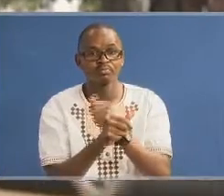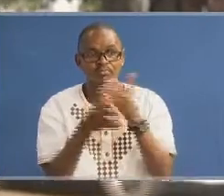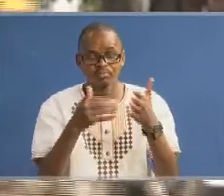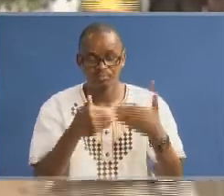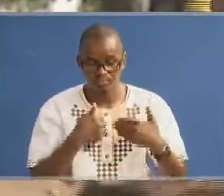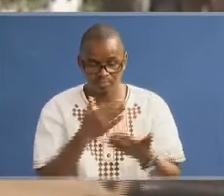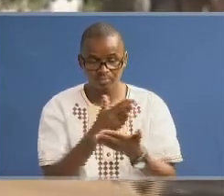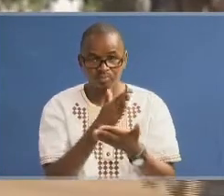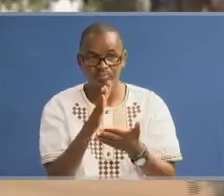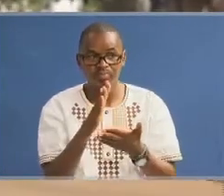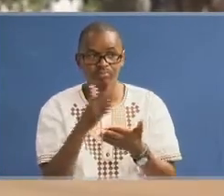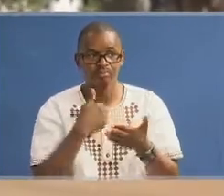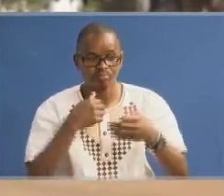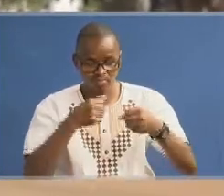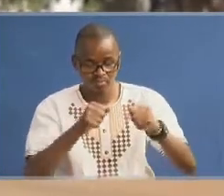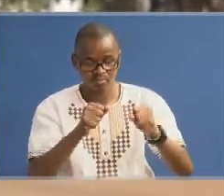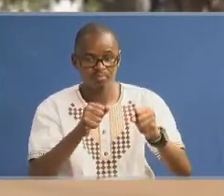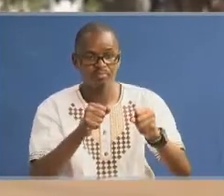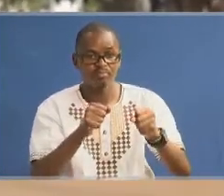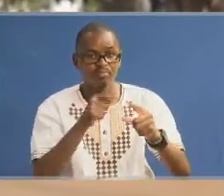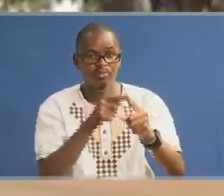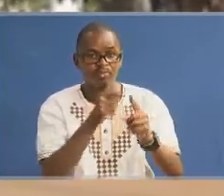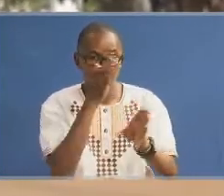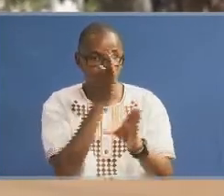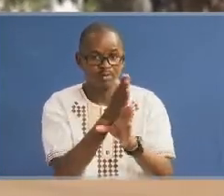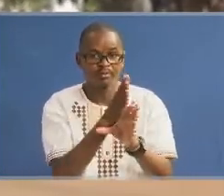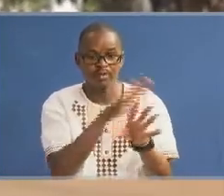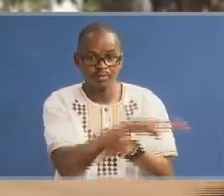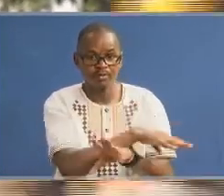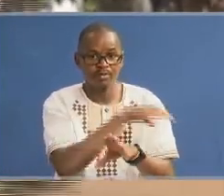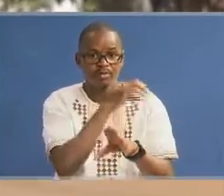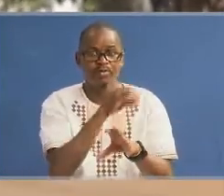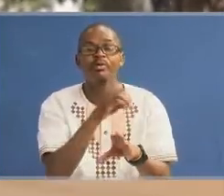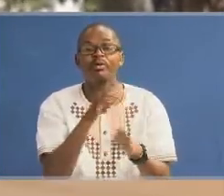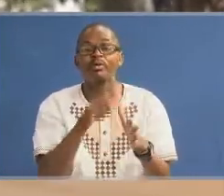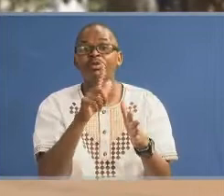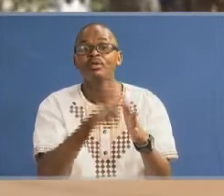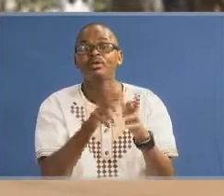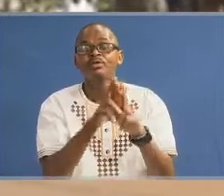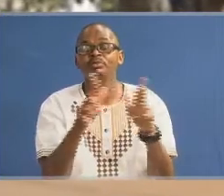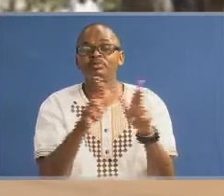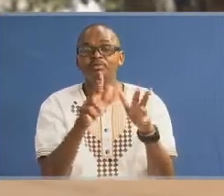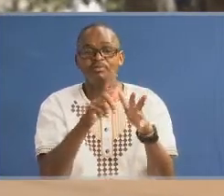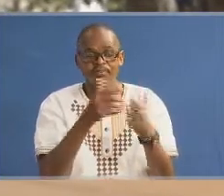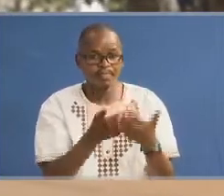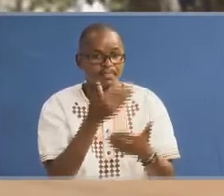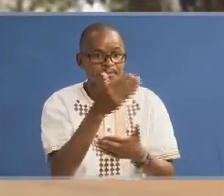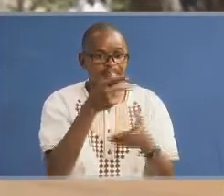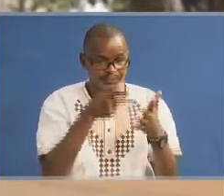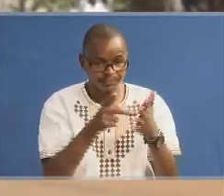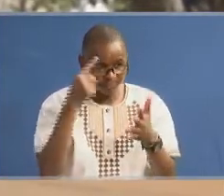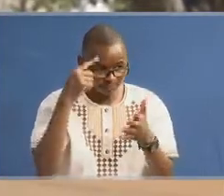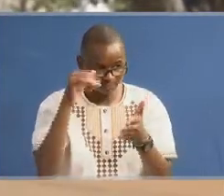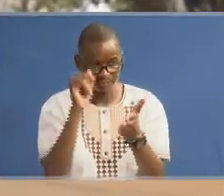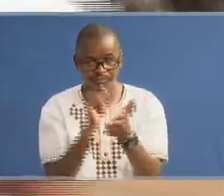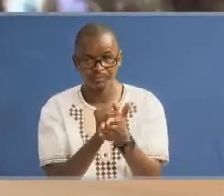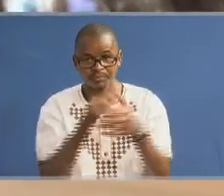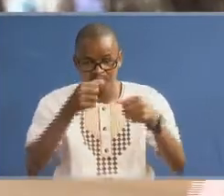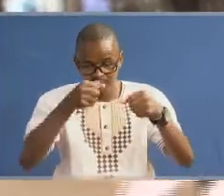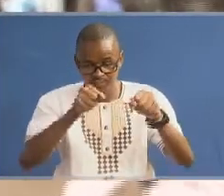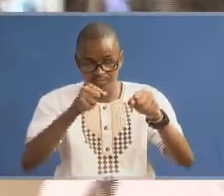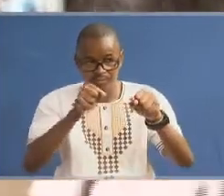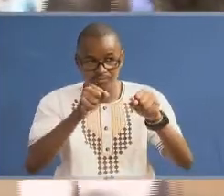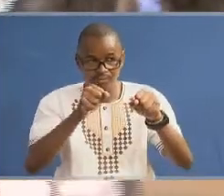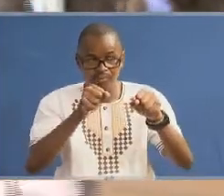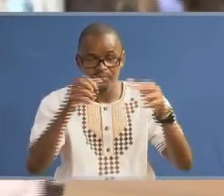can have someone's motorbike, actually it can be stolen, then you will be ready to pay for that motorbike. The